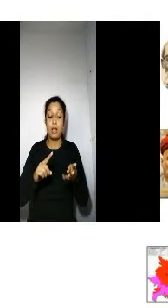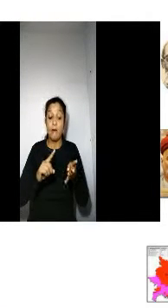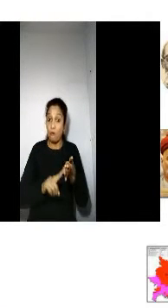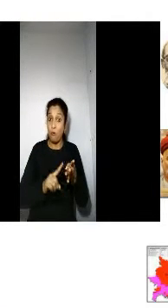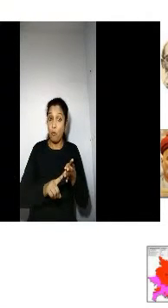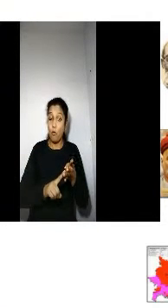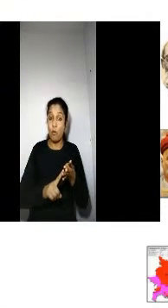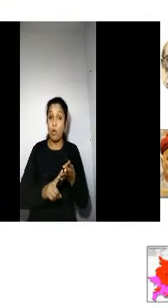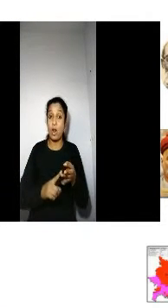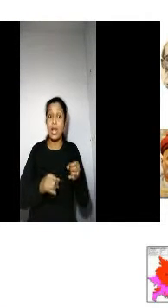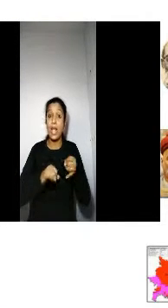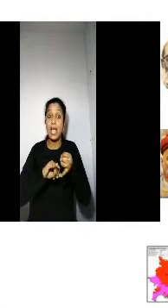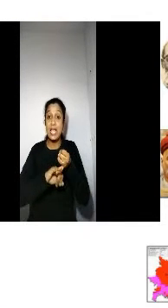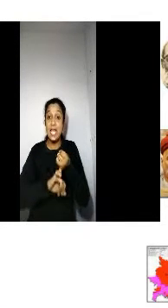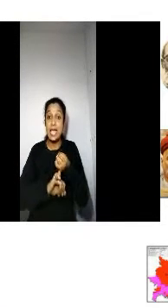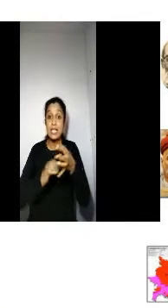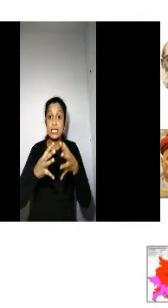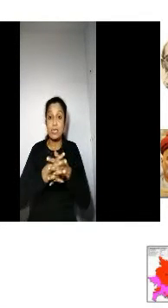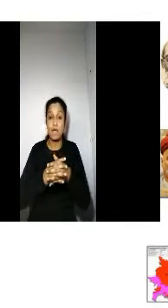Swaraj is my